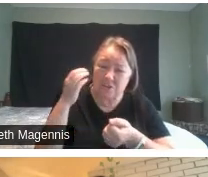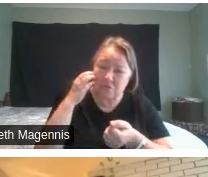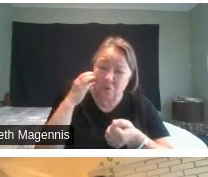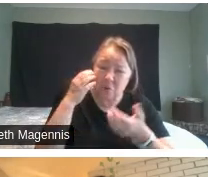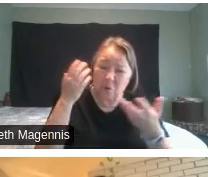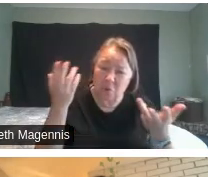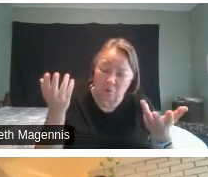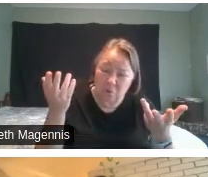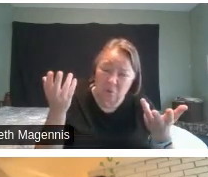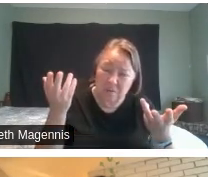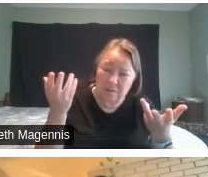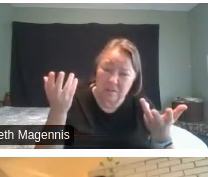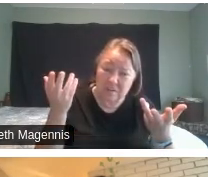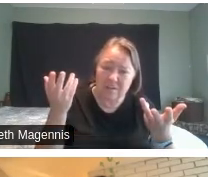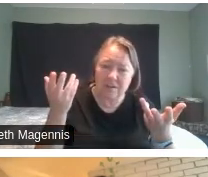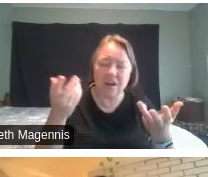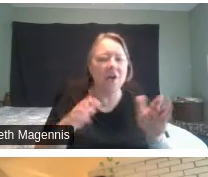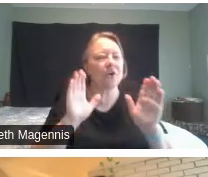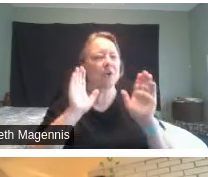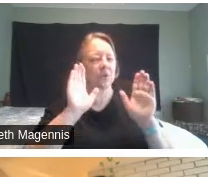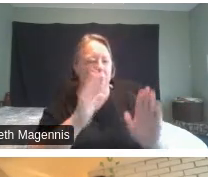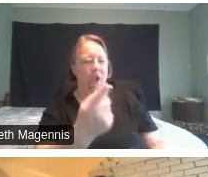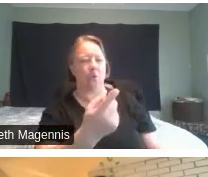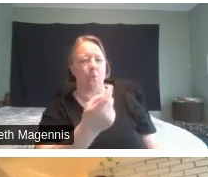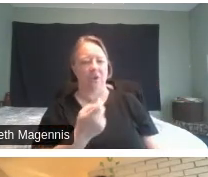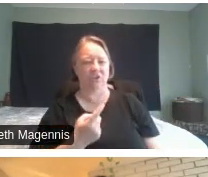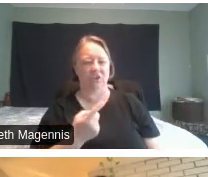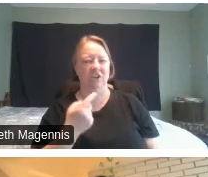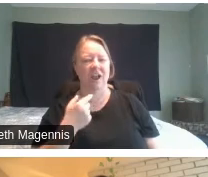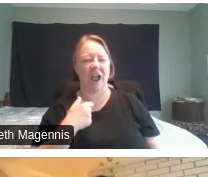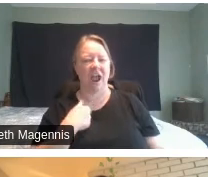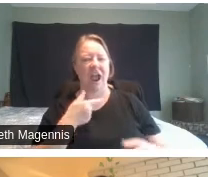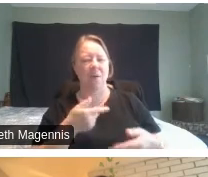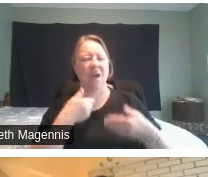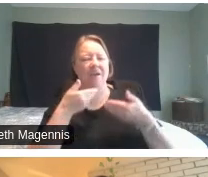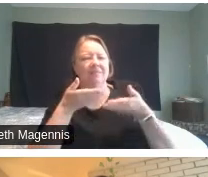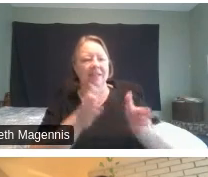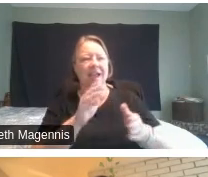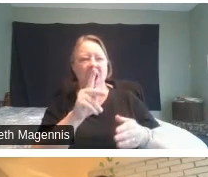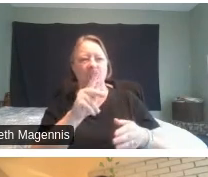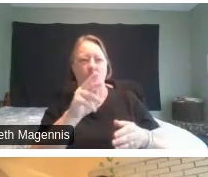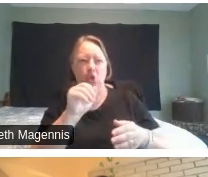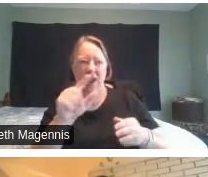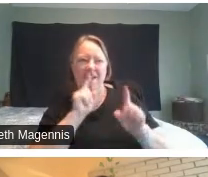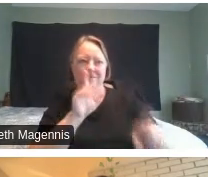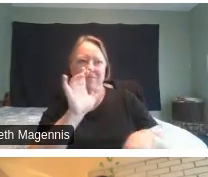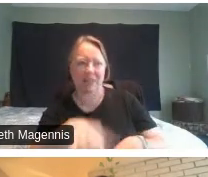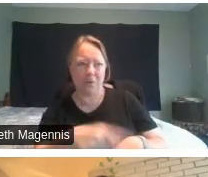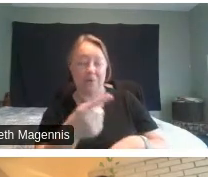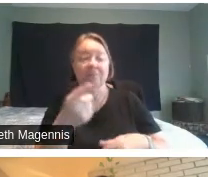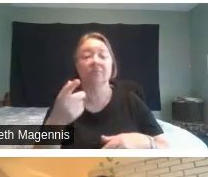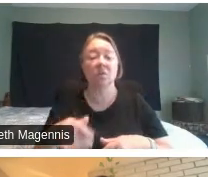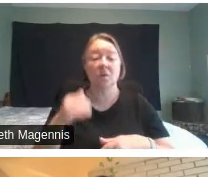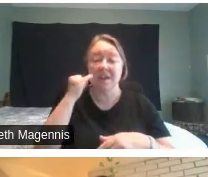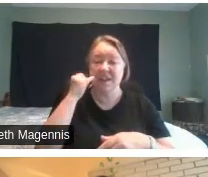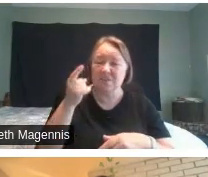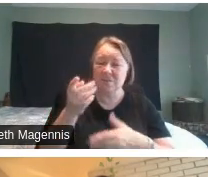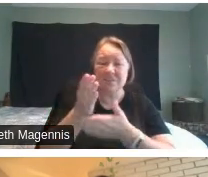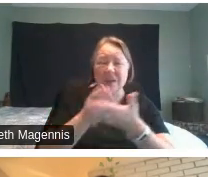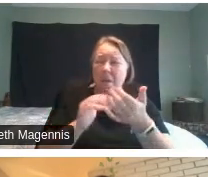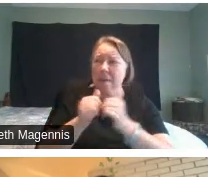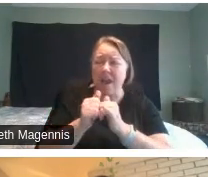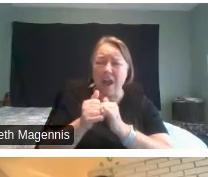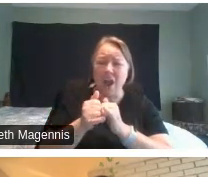you? That's a great question. I defer to Craig again on this one. Yeah, no, unless you somehow have